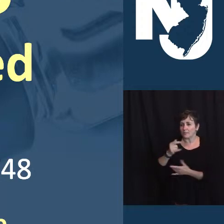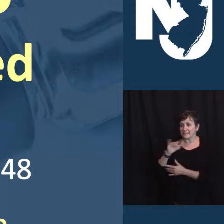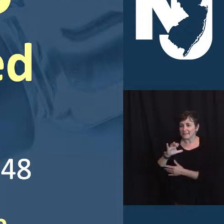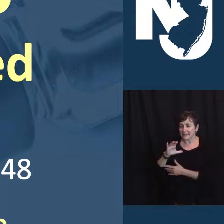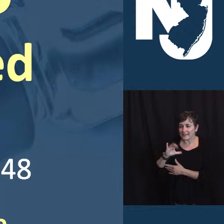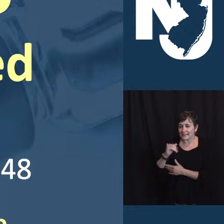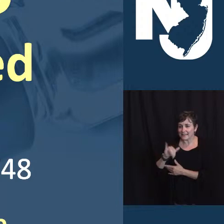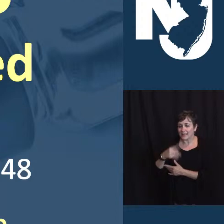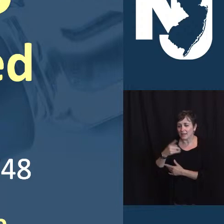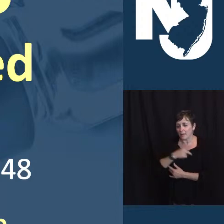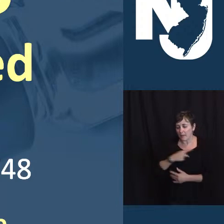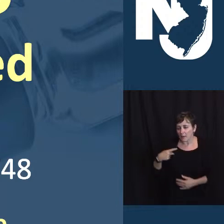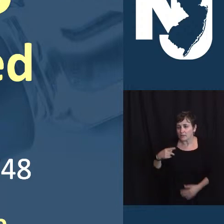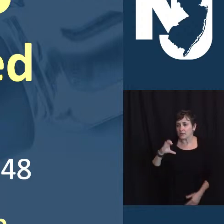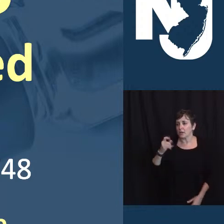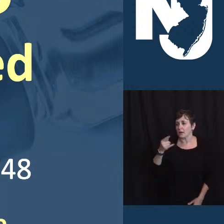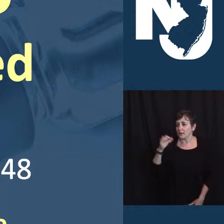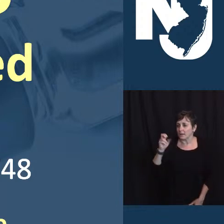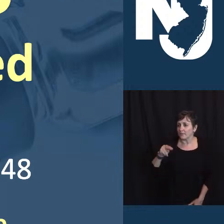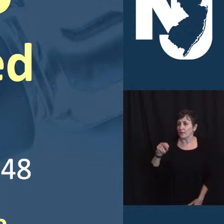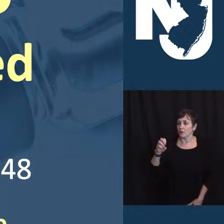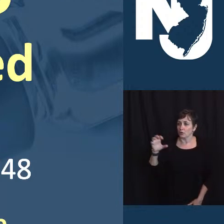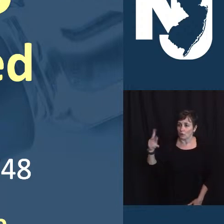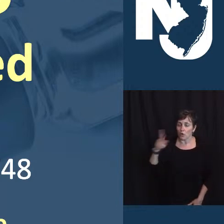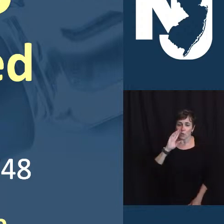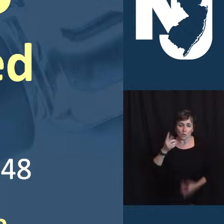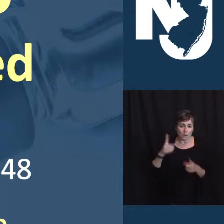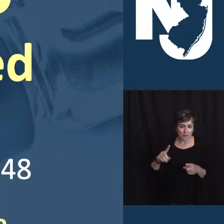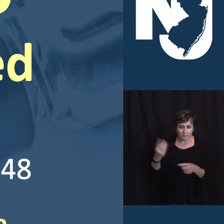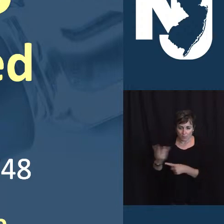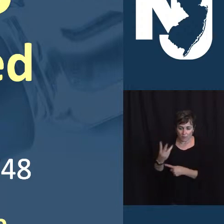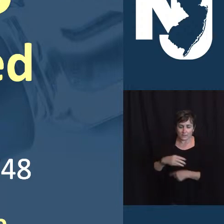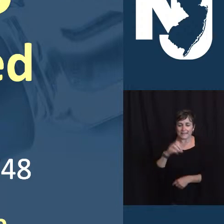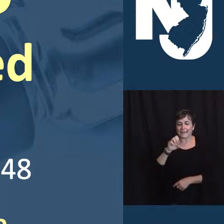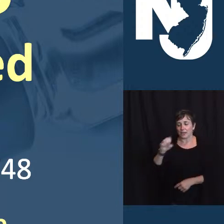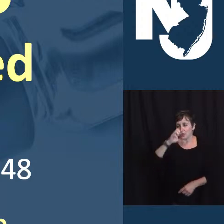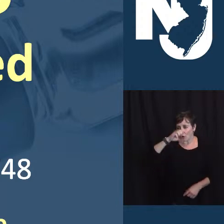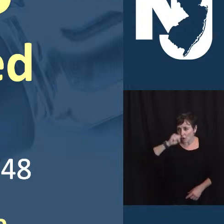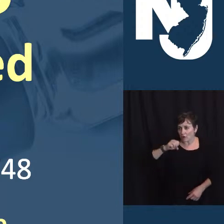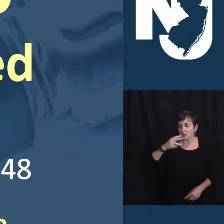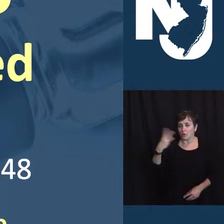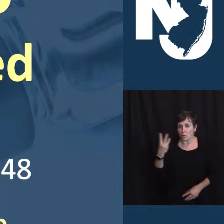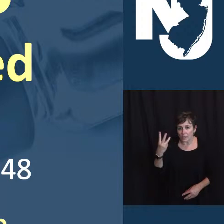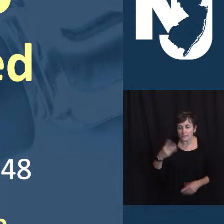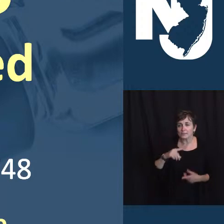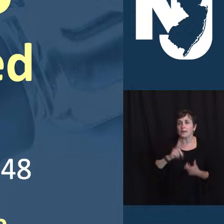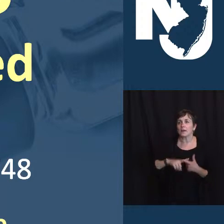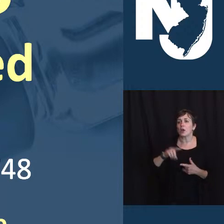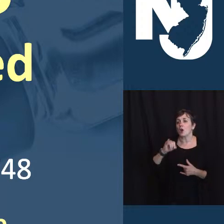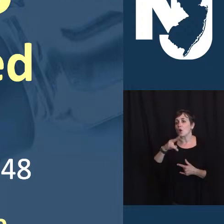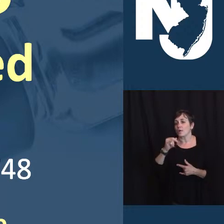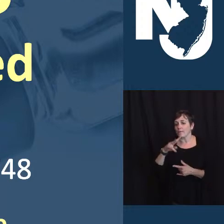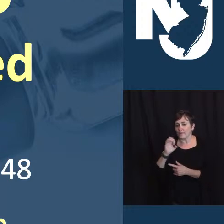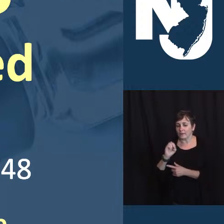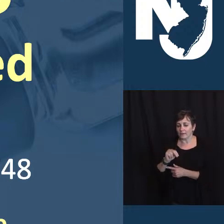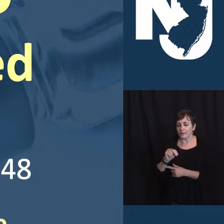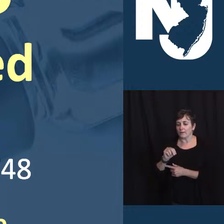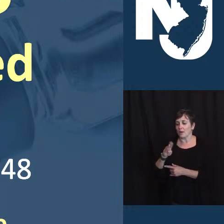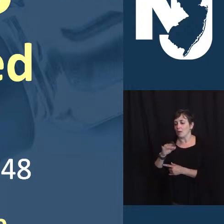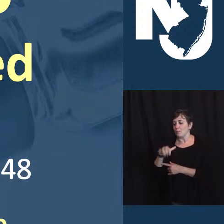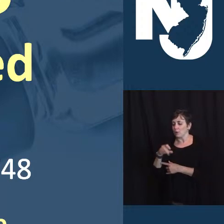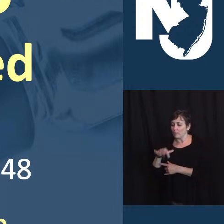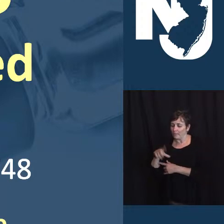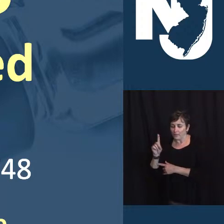Clifton, Newark on Wednesday, East Orange on Wednesday, Irvington, Bloomfield also on Wednesday,